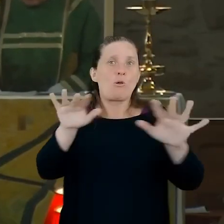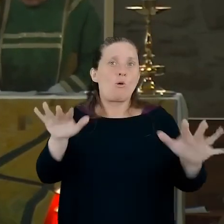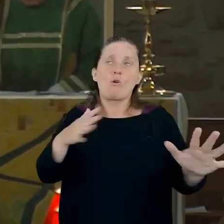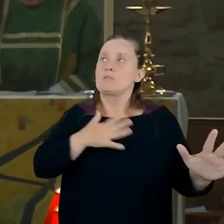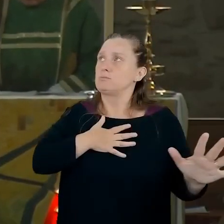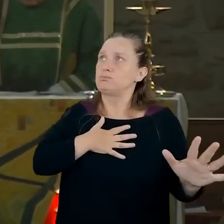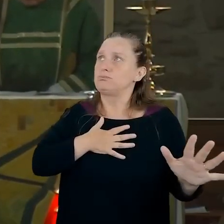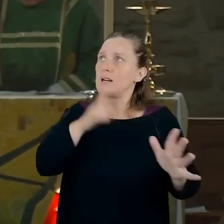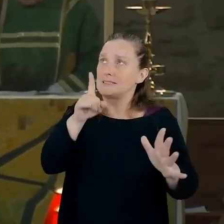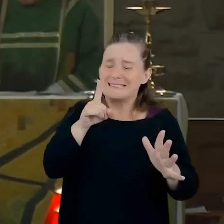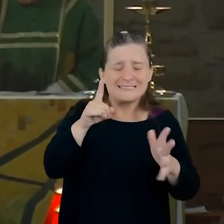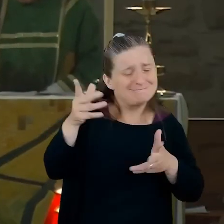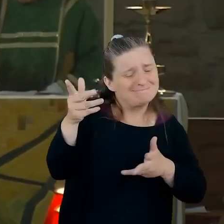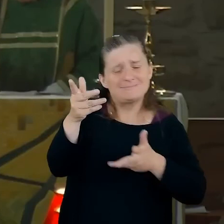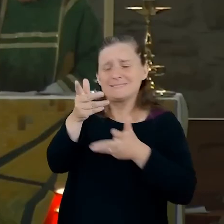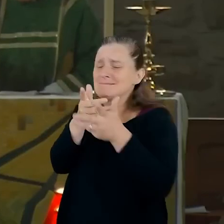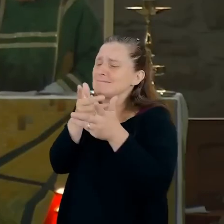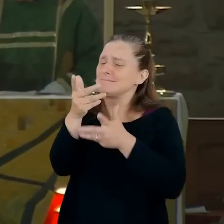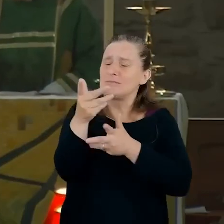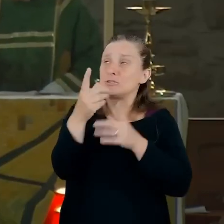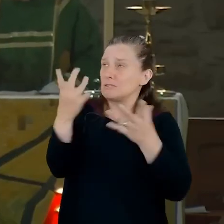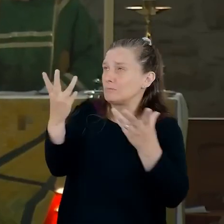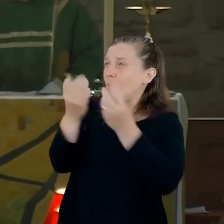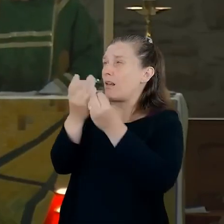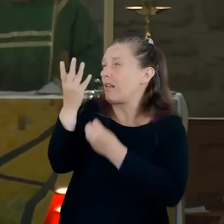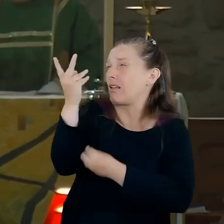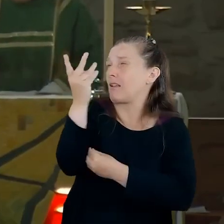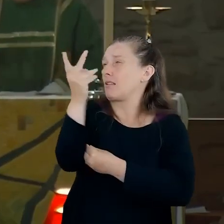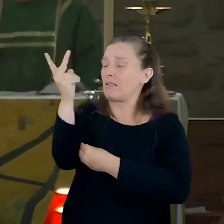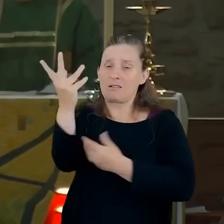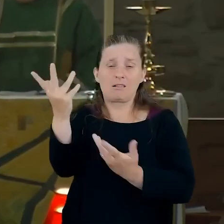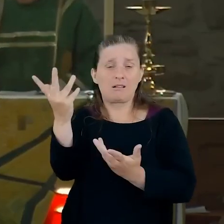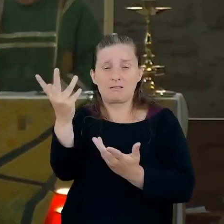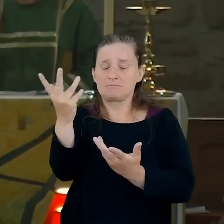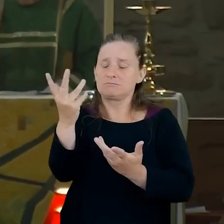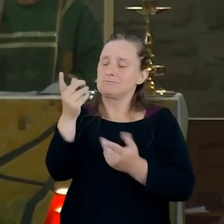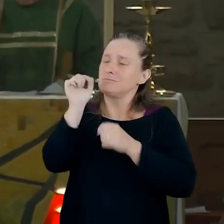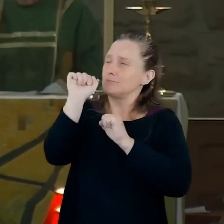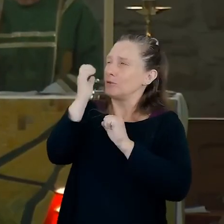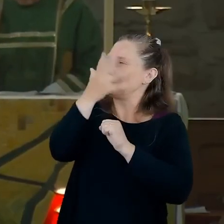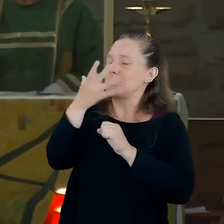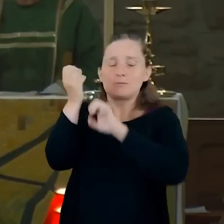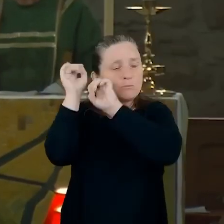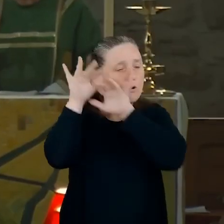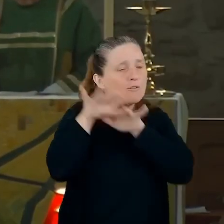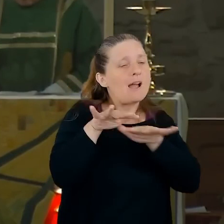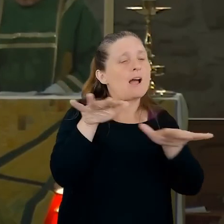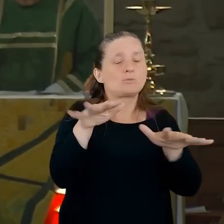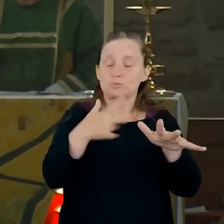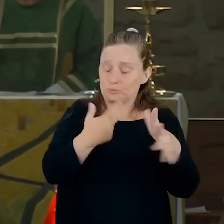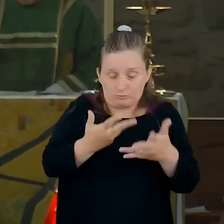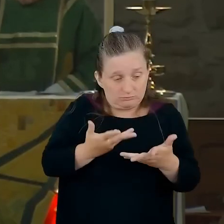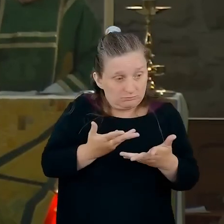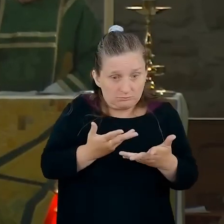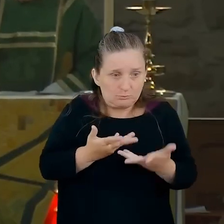he intercedes for us at your right hand. Pour out your Holy Spirit as we bring before you these